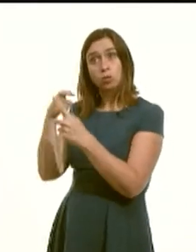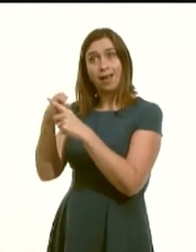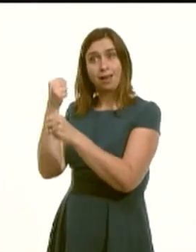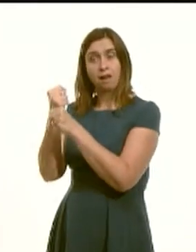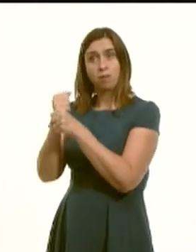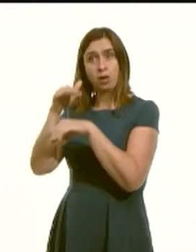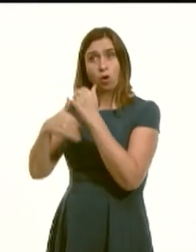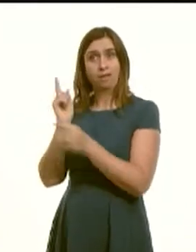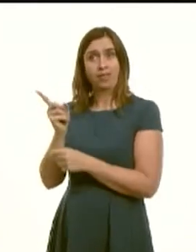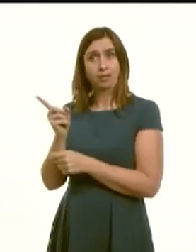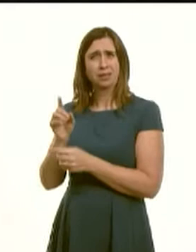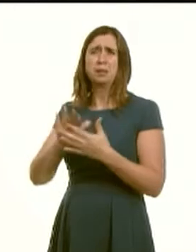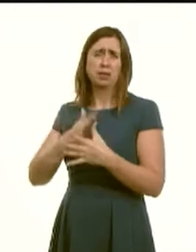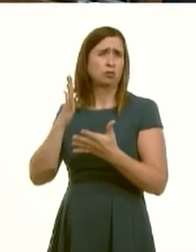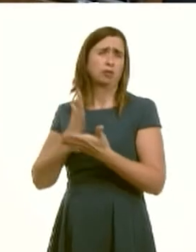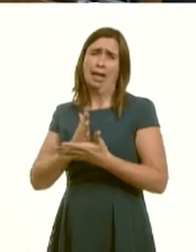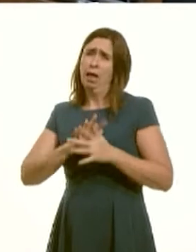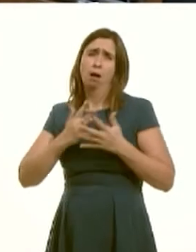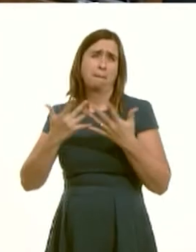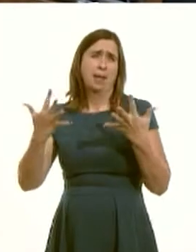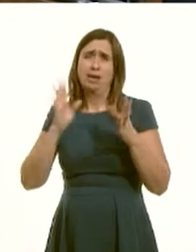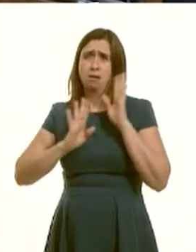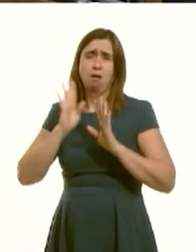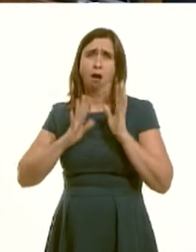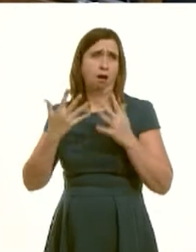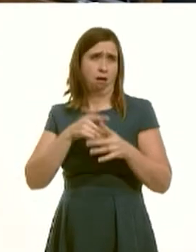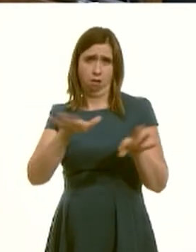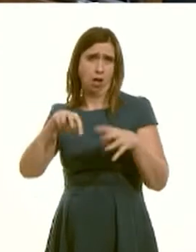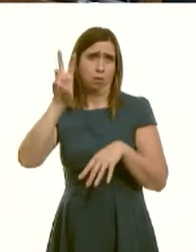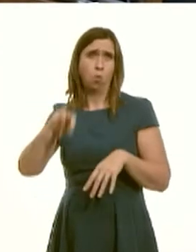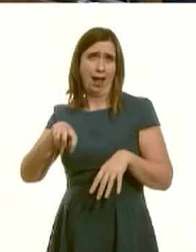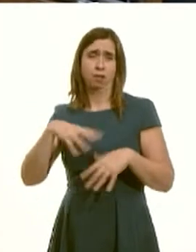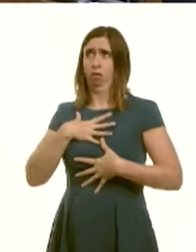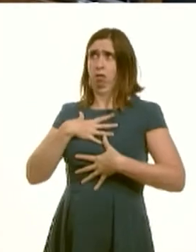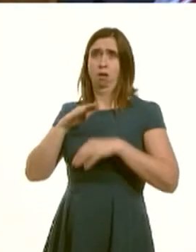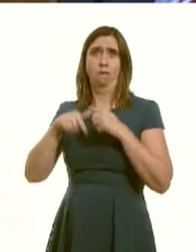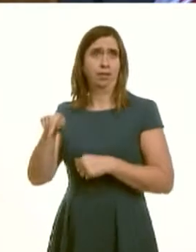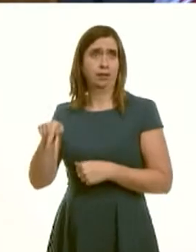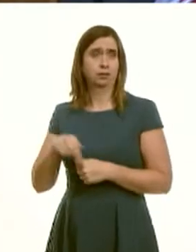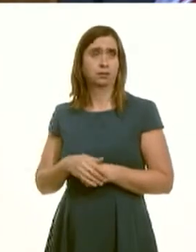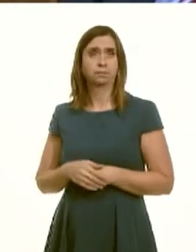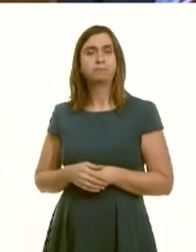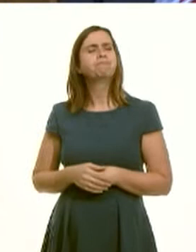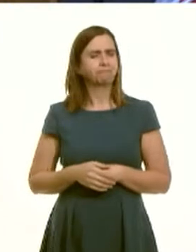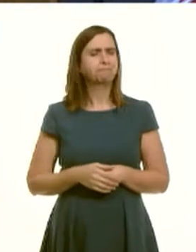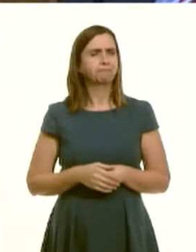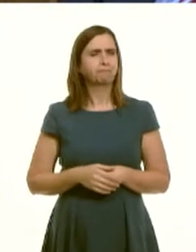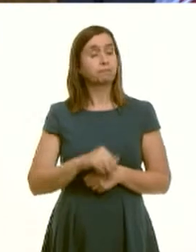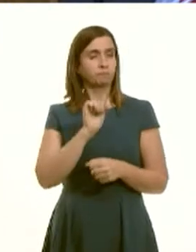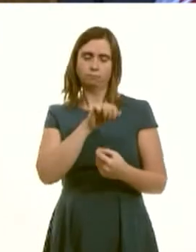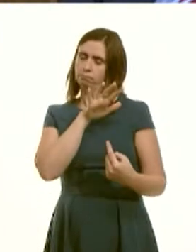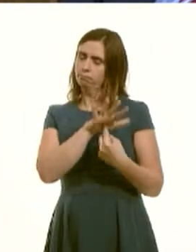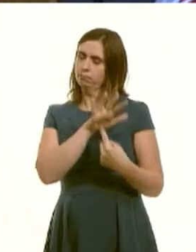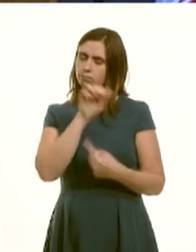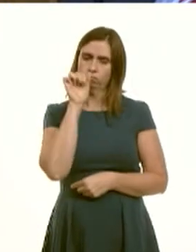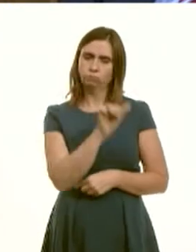on this issue that is really affecting so many of our young people now here in Wales? Yes, that's an important point the member raises, and I can say that